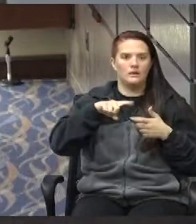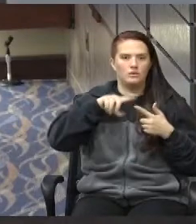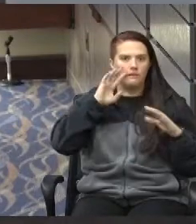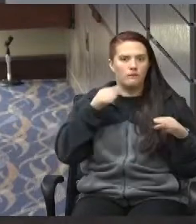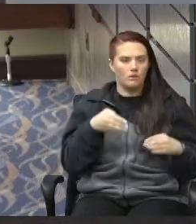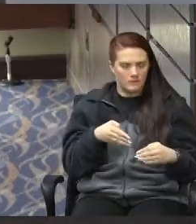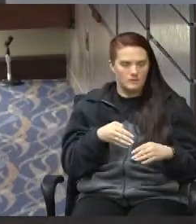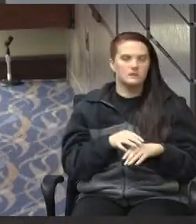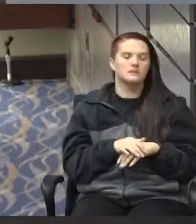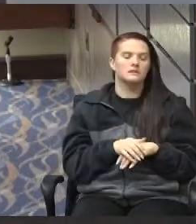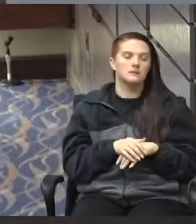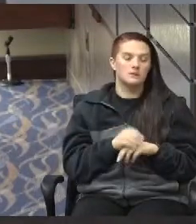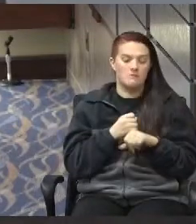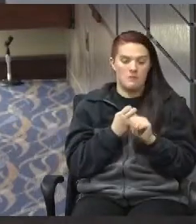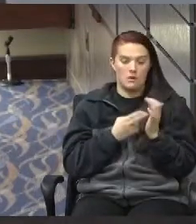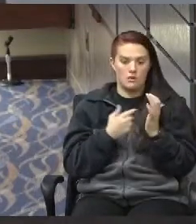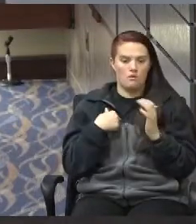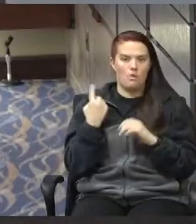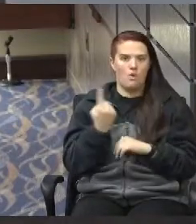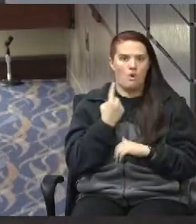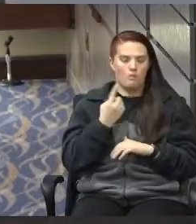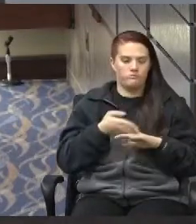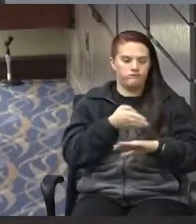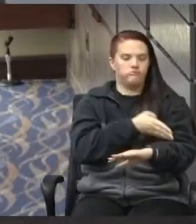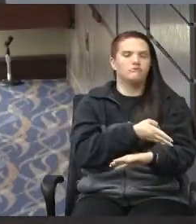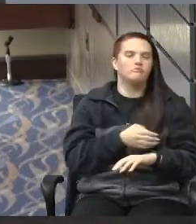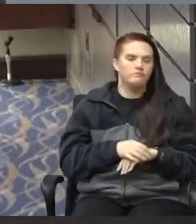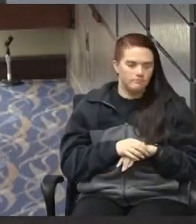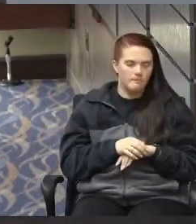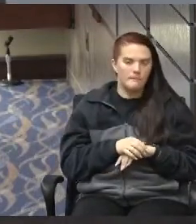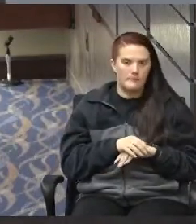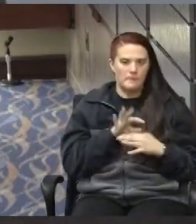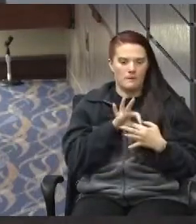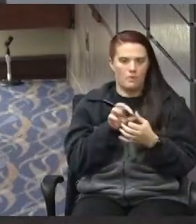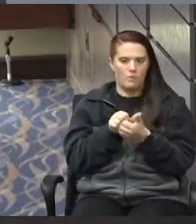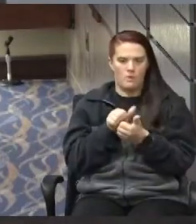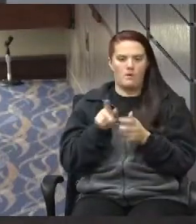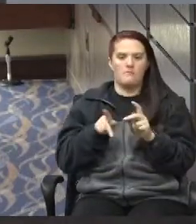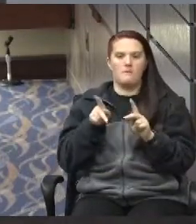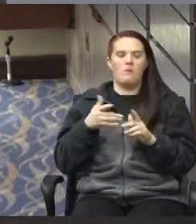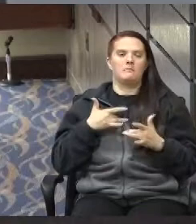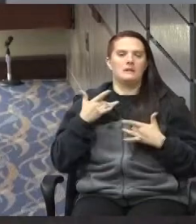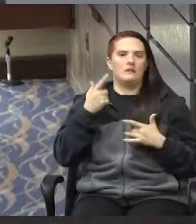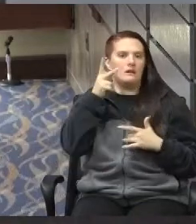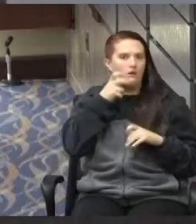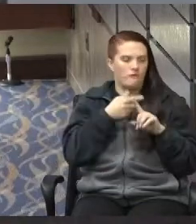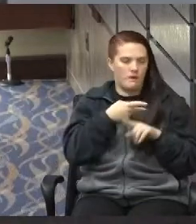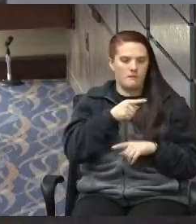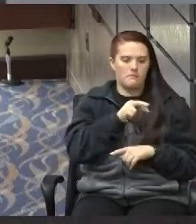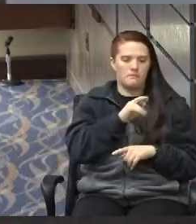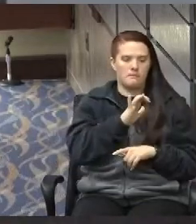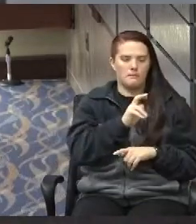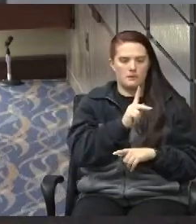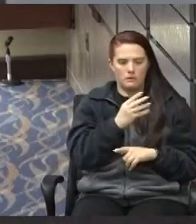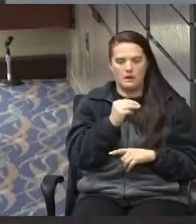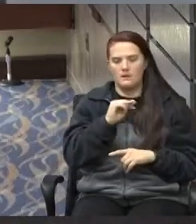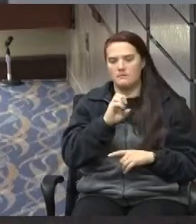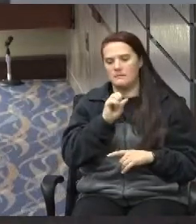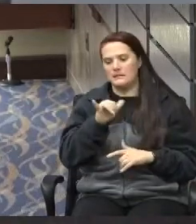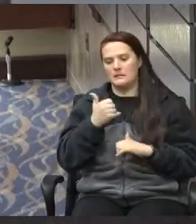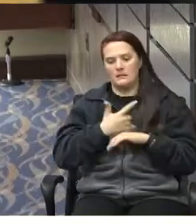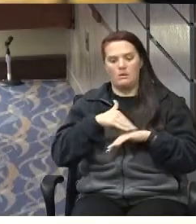and make sure that we're always getting better related to people. So I'm excited for y'all to hear from Patrick and Missy today on this